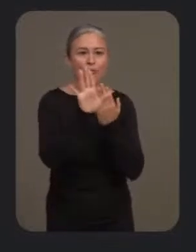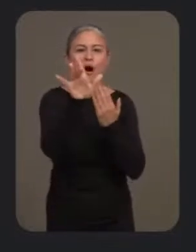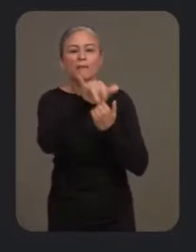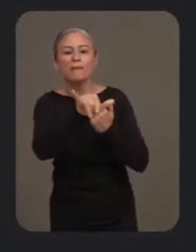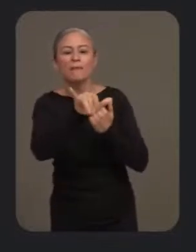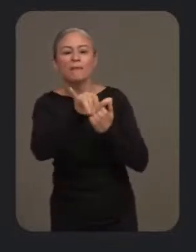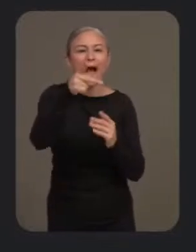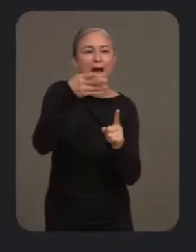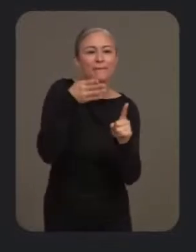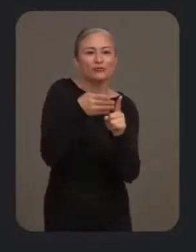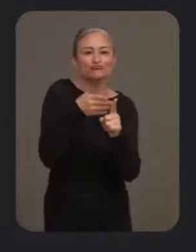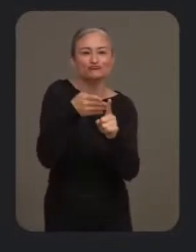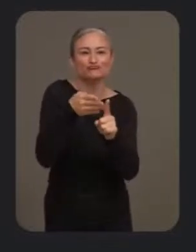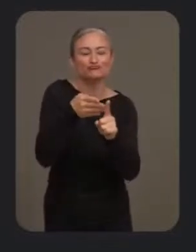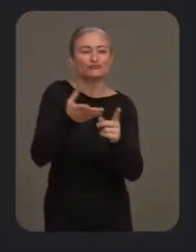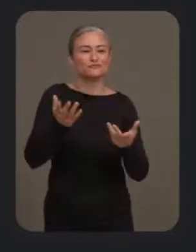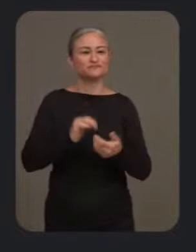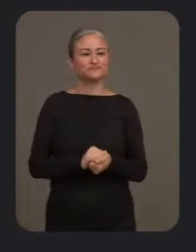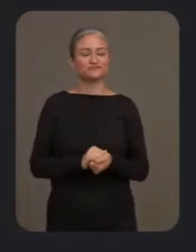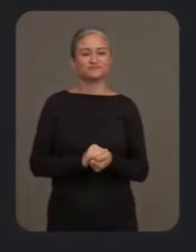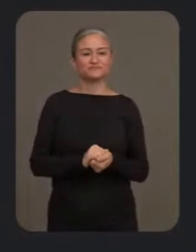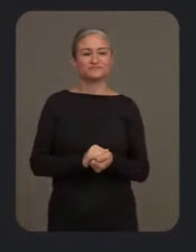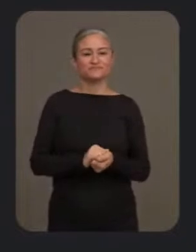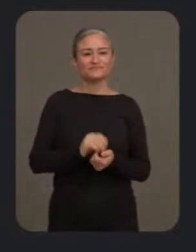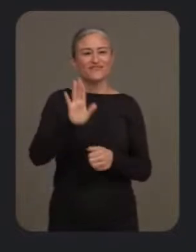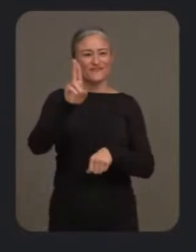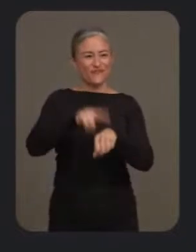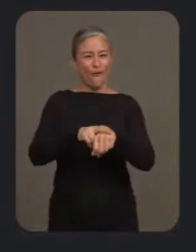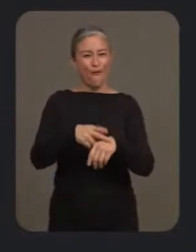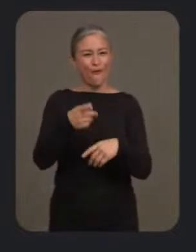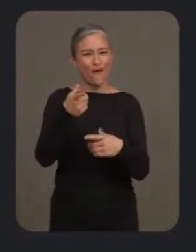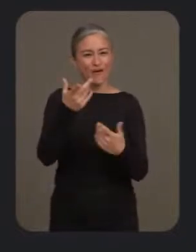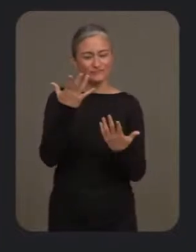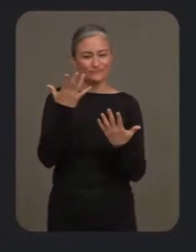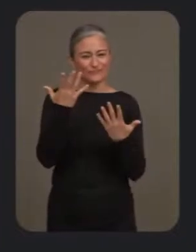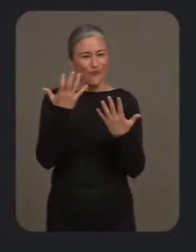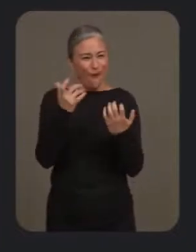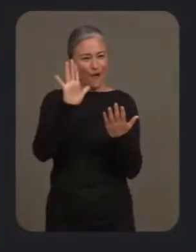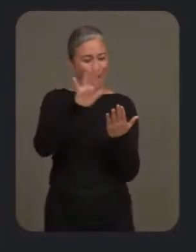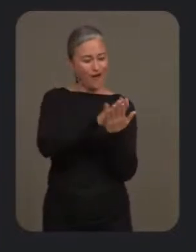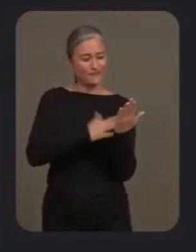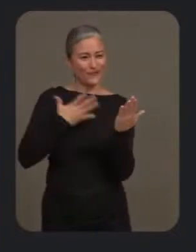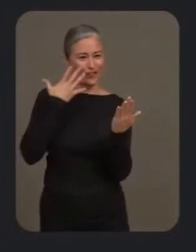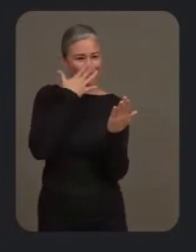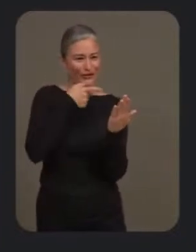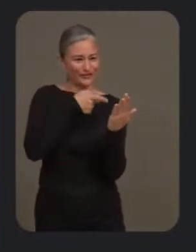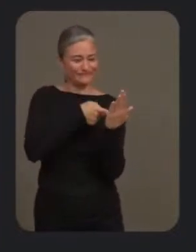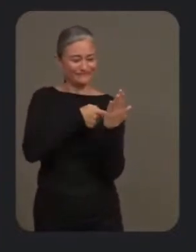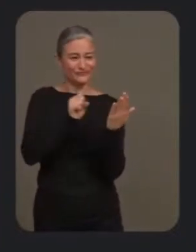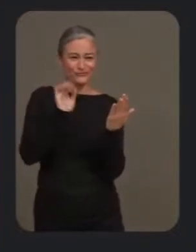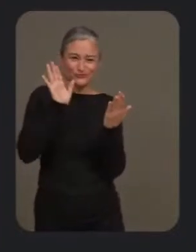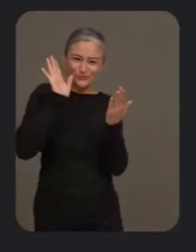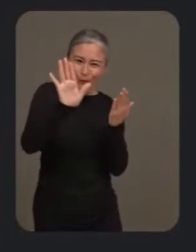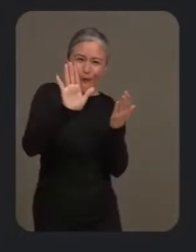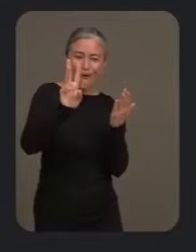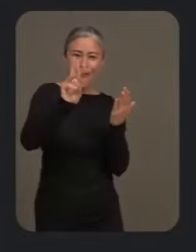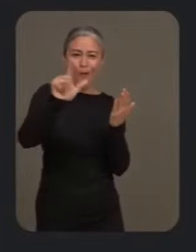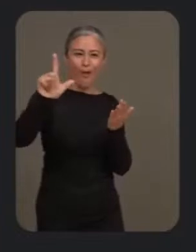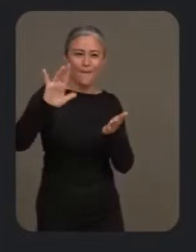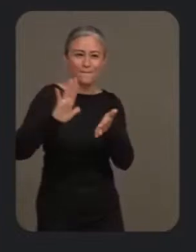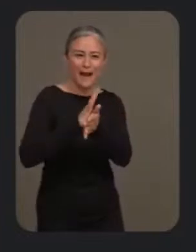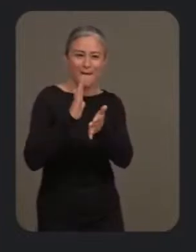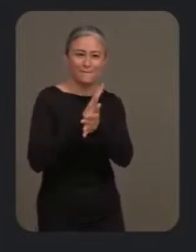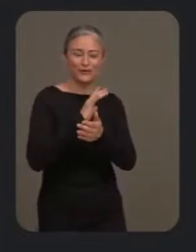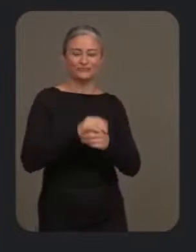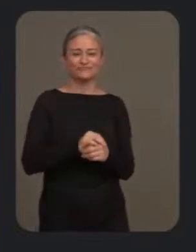frequent activities. Of course, what really makes your lock screen and home screen yours is the wallpaper. And it's